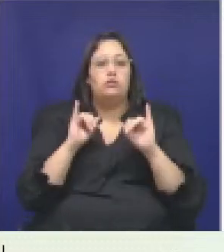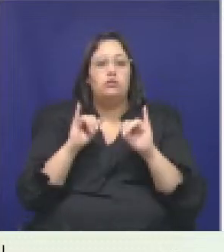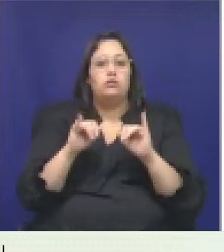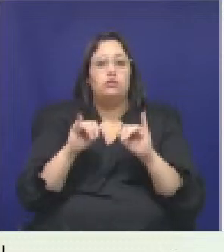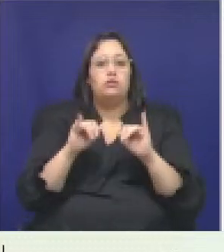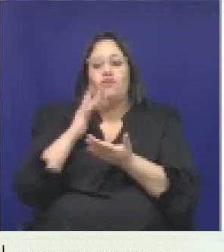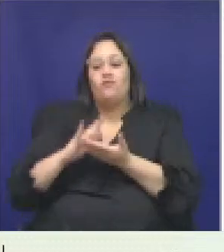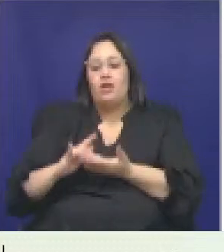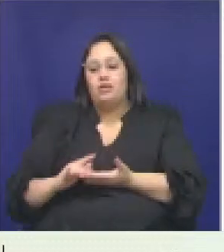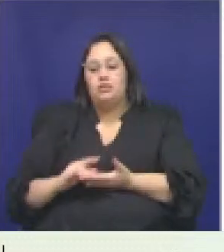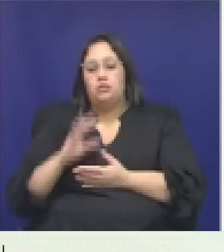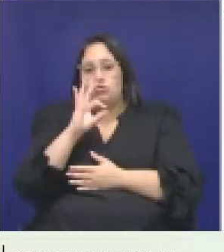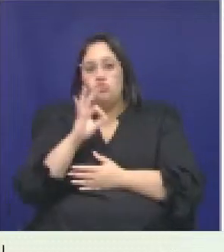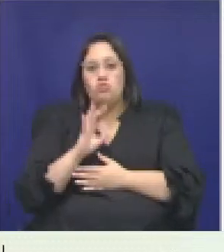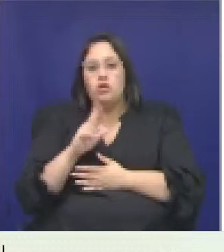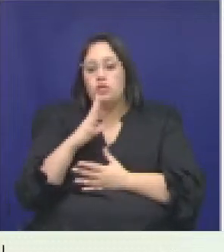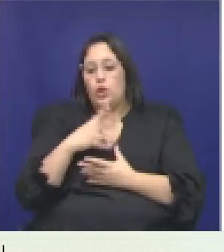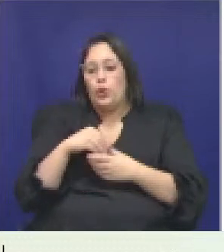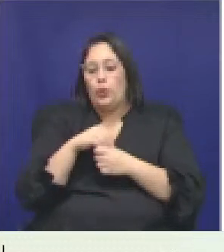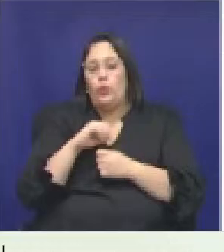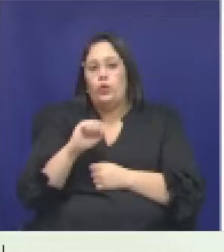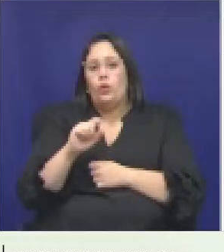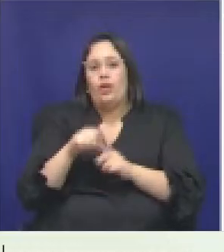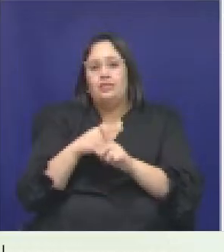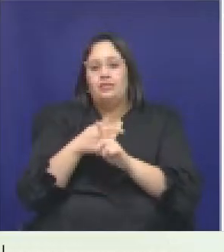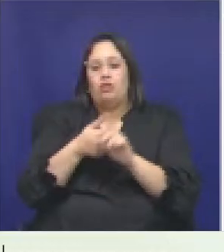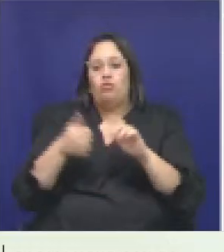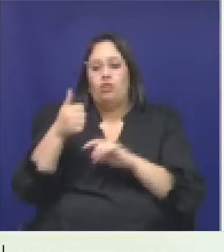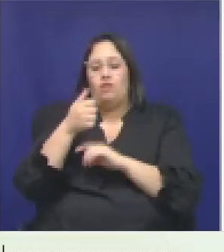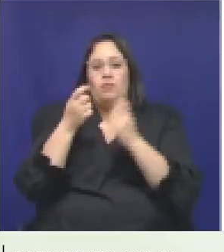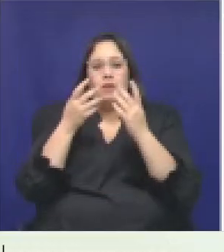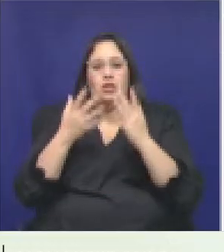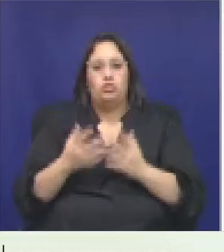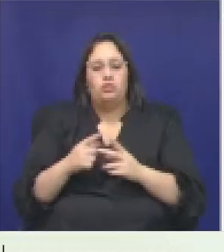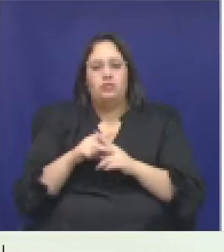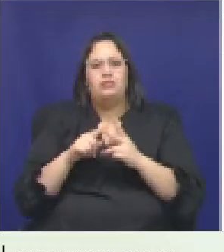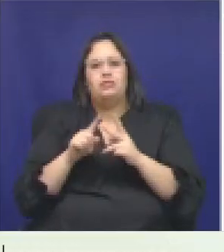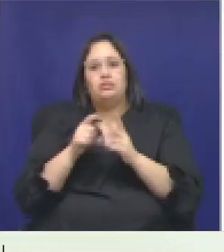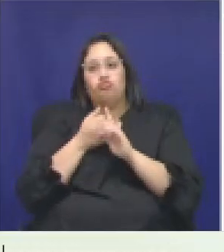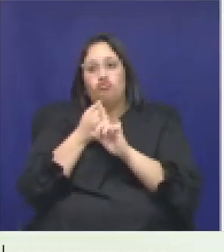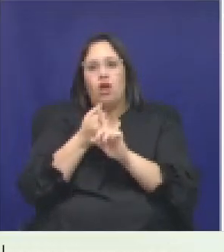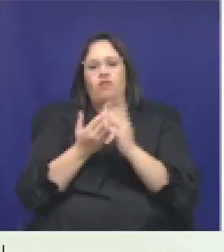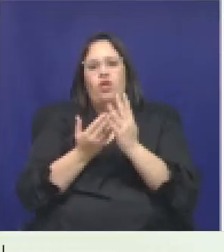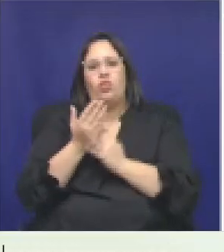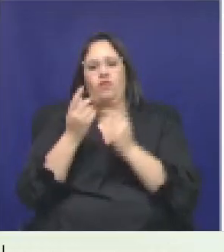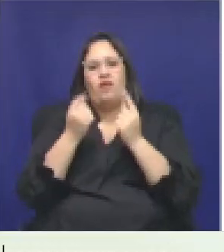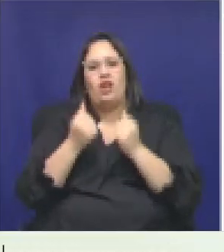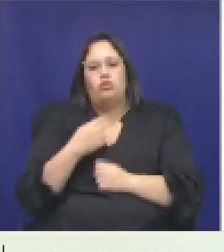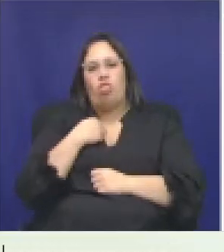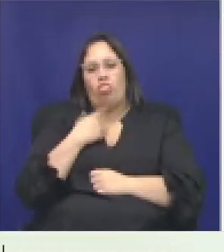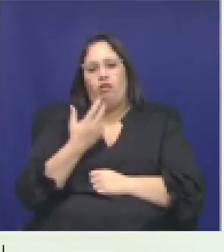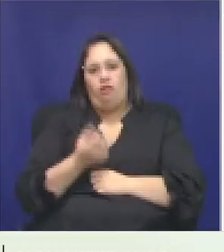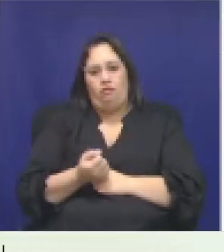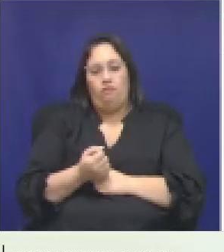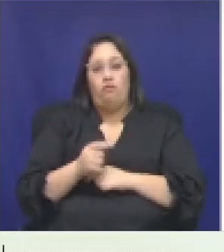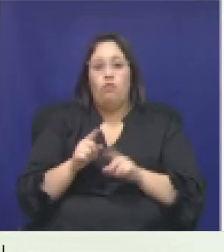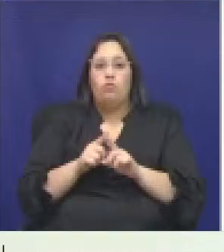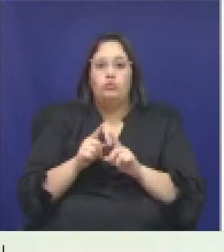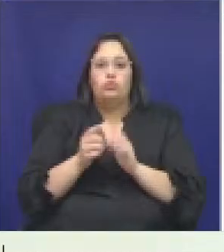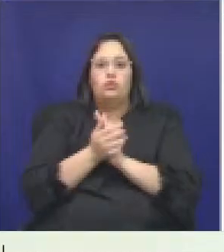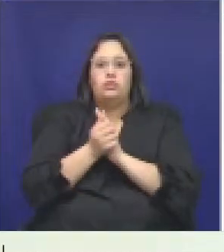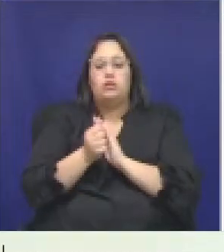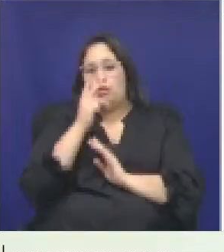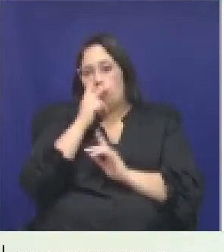rate, including in executive management, is driven largely by financial constraints.